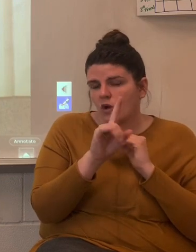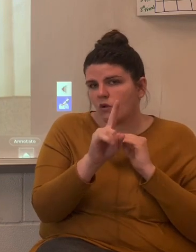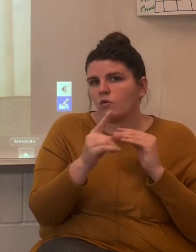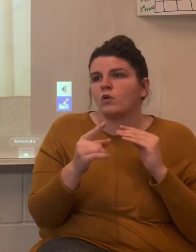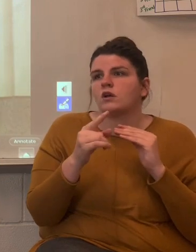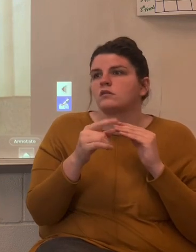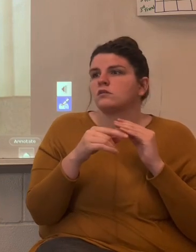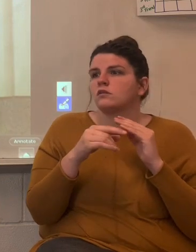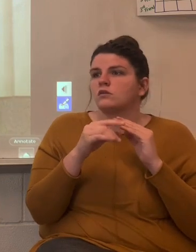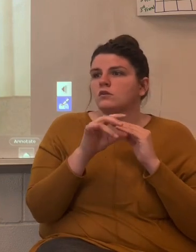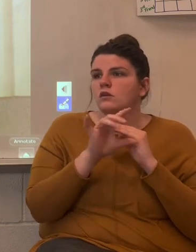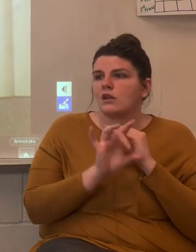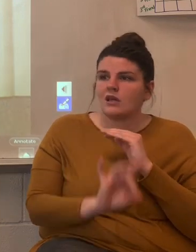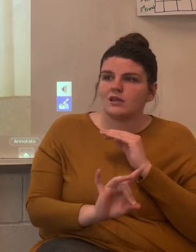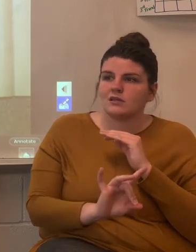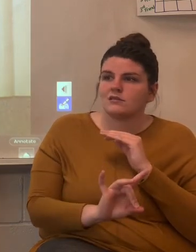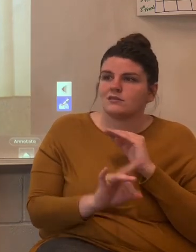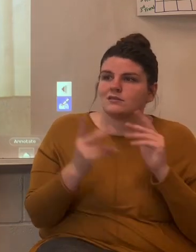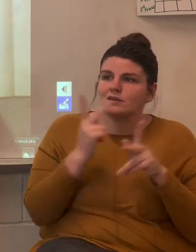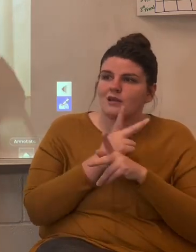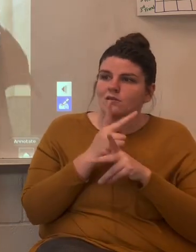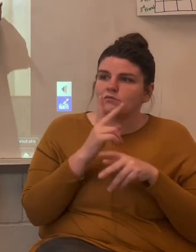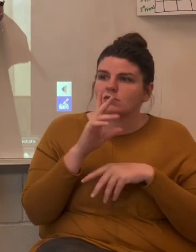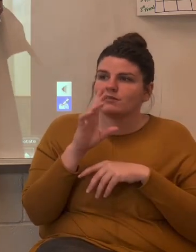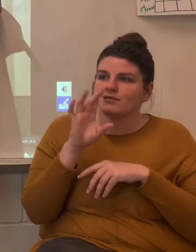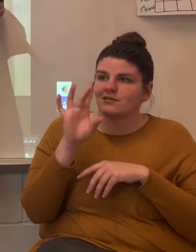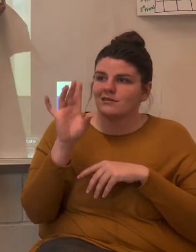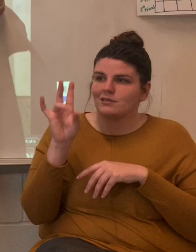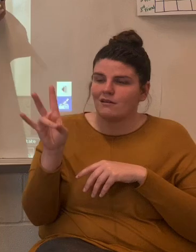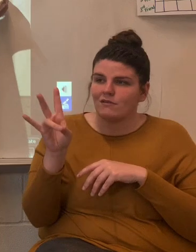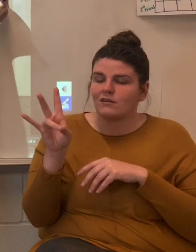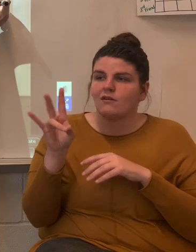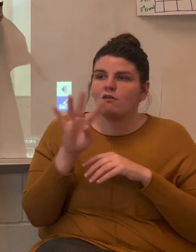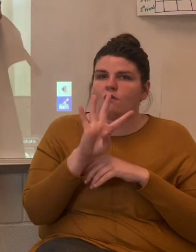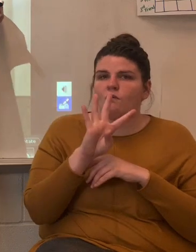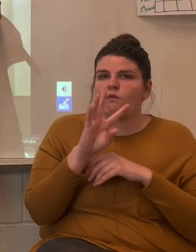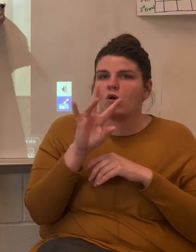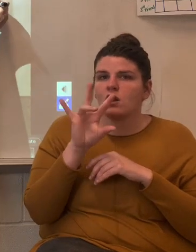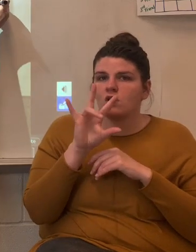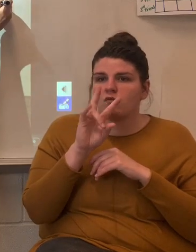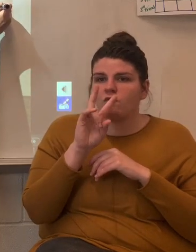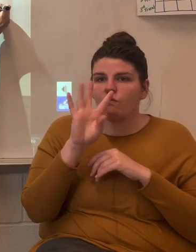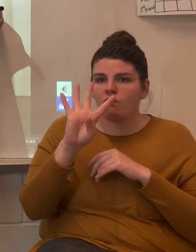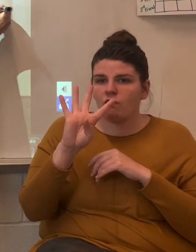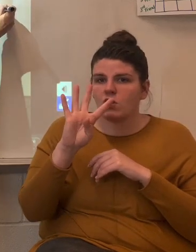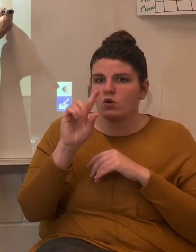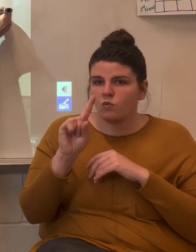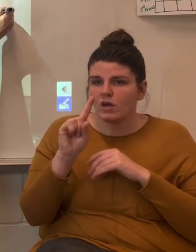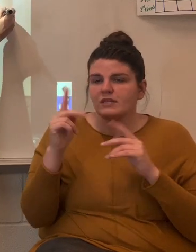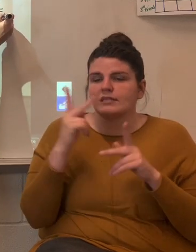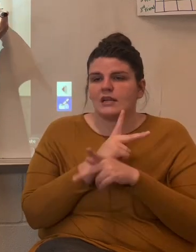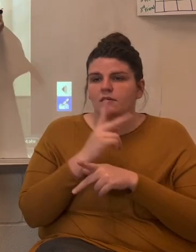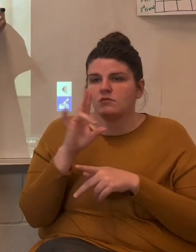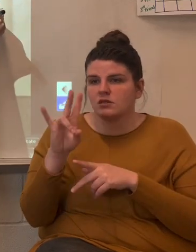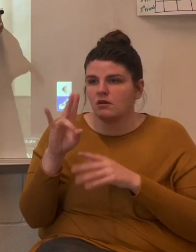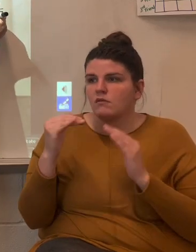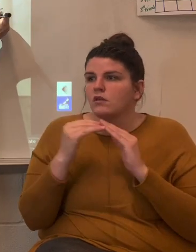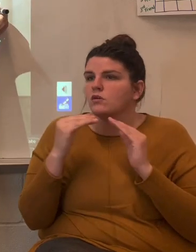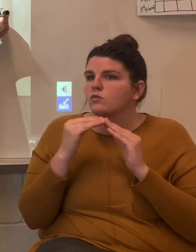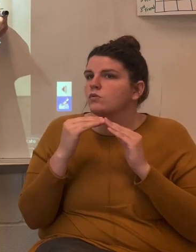times 7, okay? 41 times 7